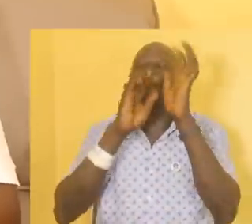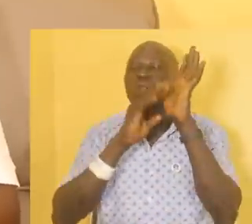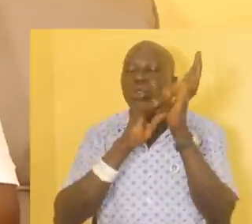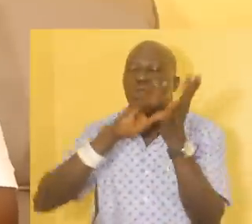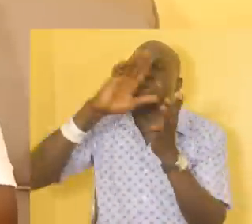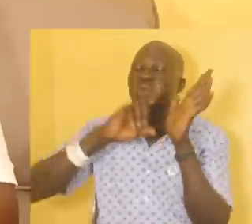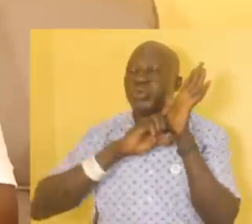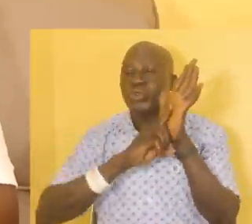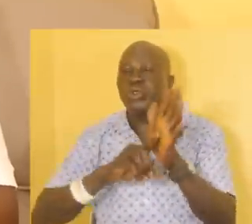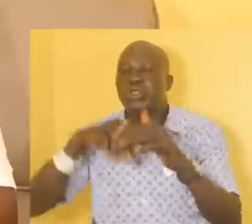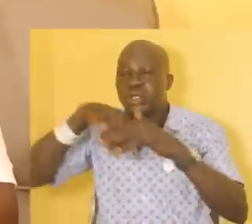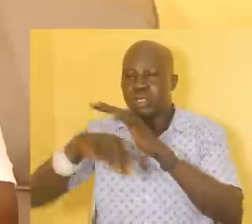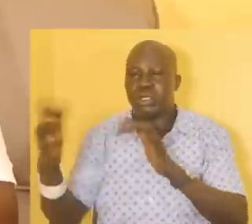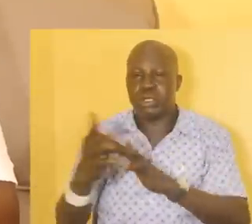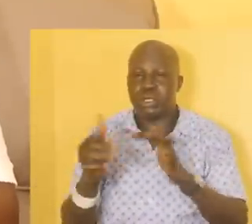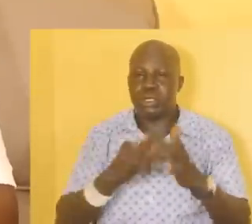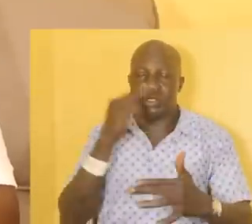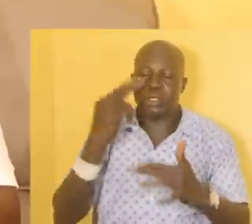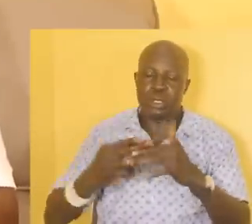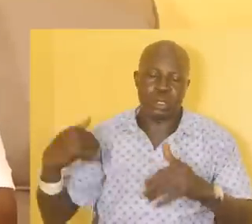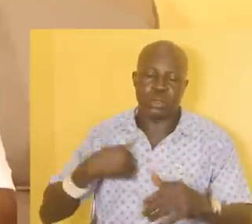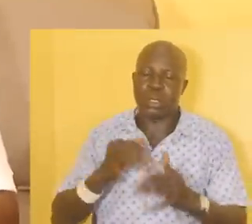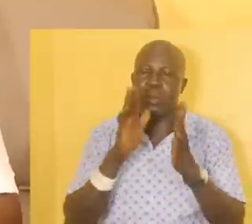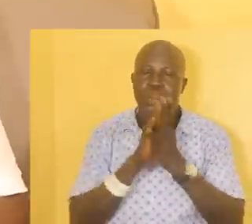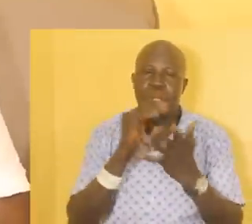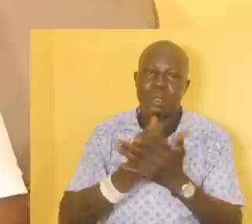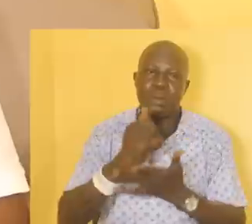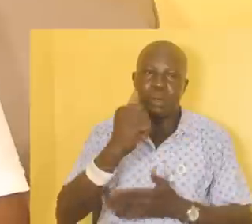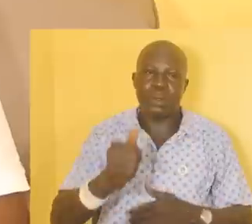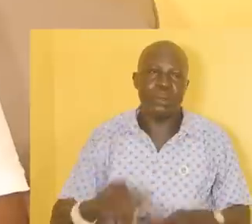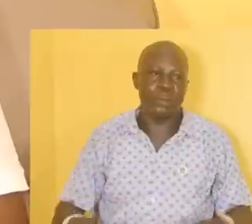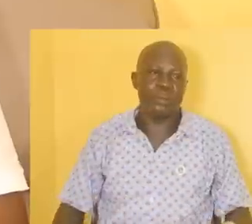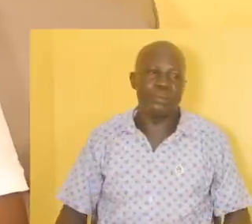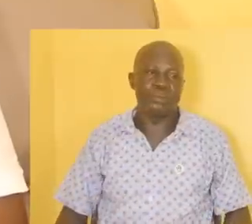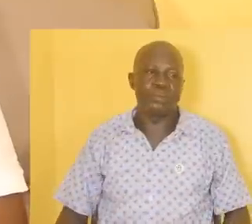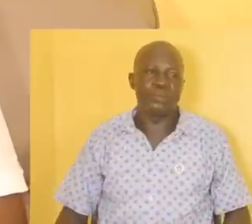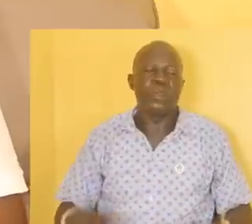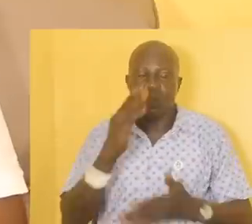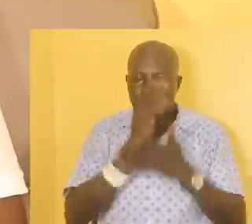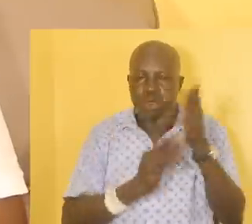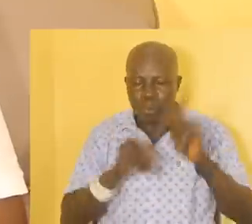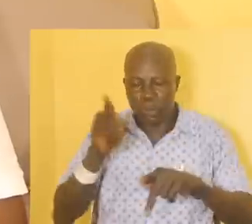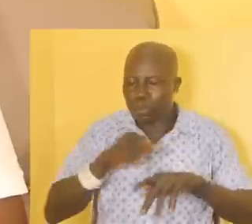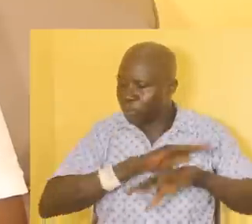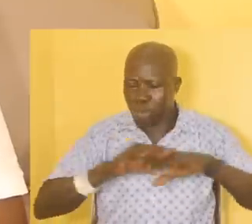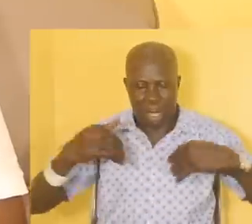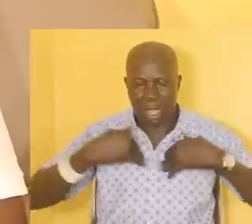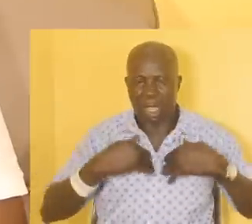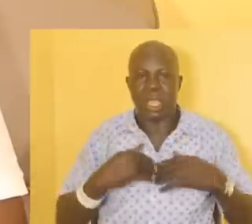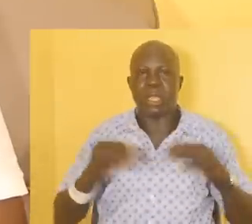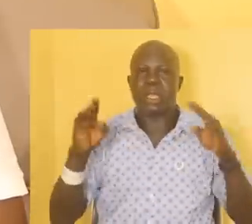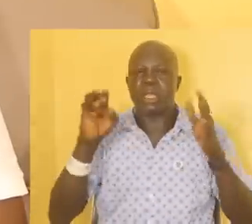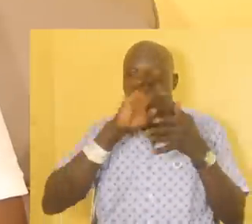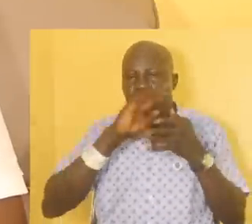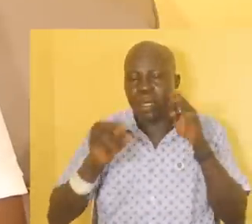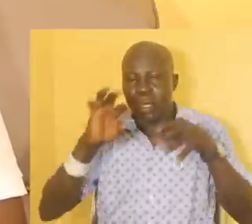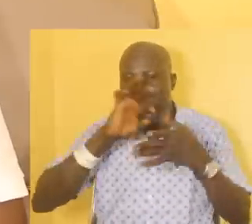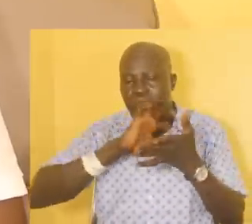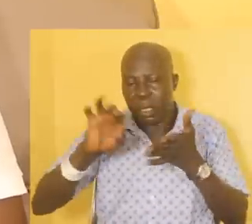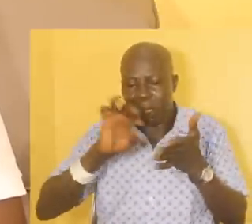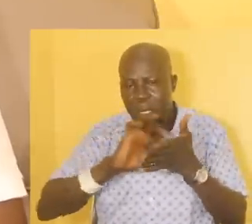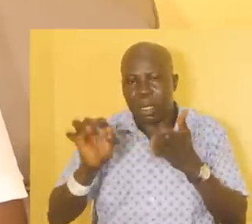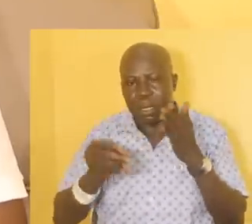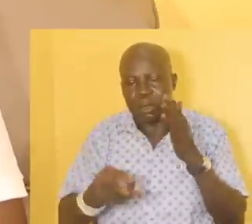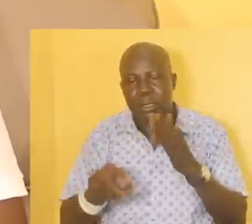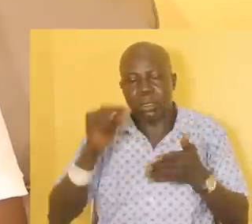Amen. Yes. Jesus, name my Lord. I want to give me account number. Some people don't have their account number. Mm-hmm.